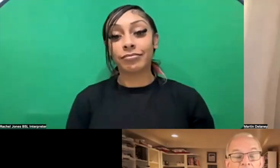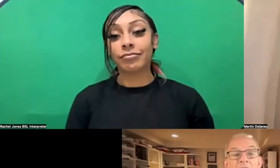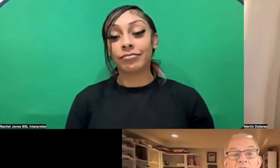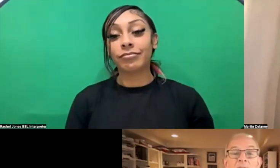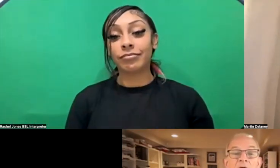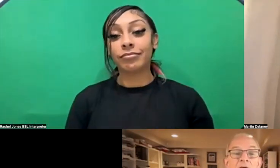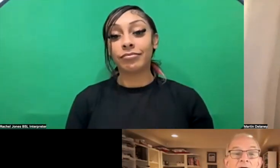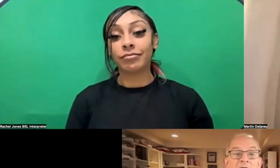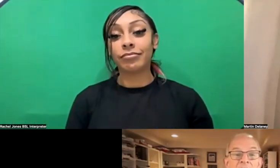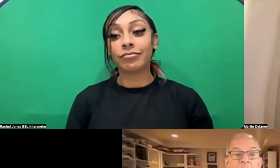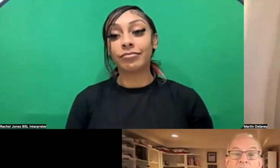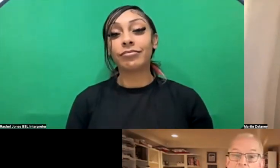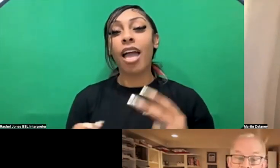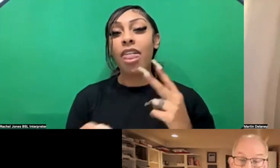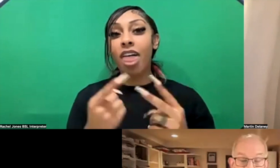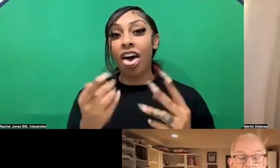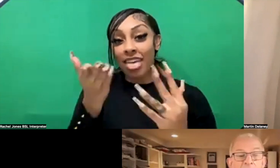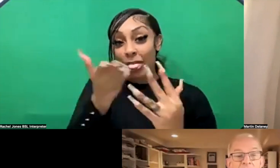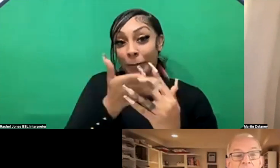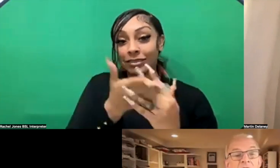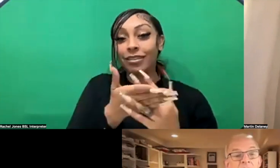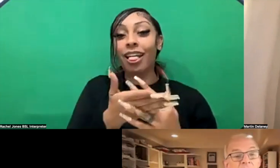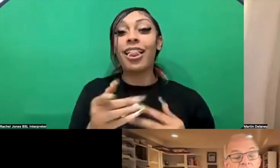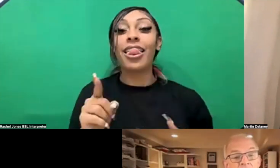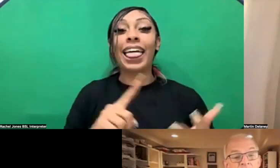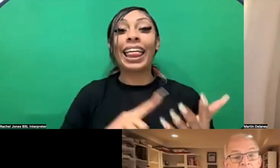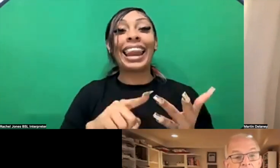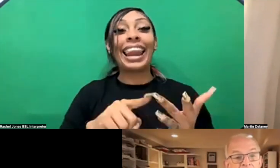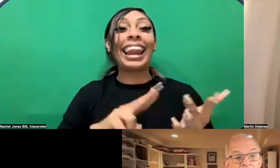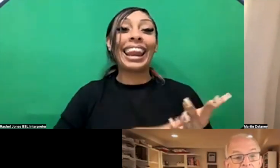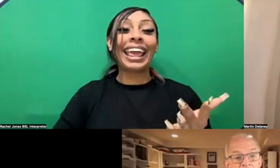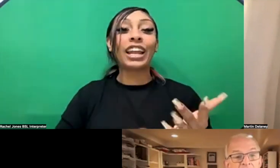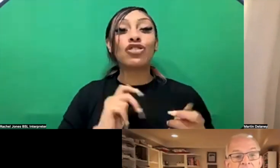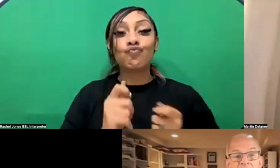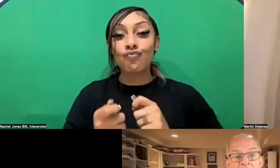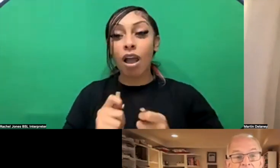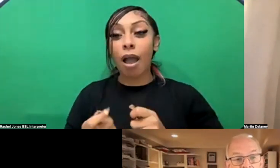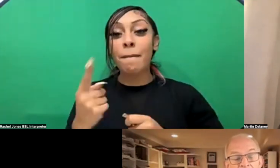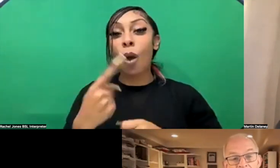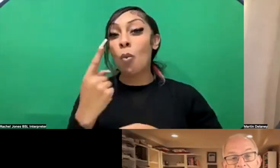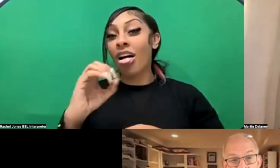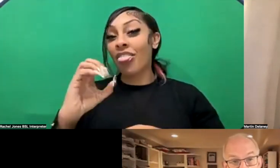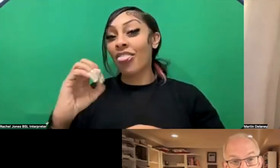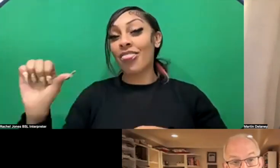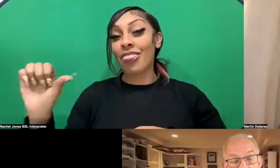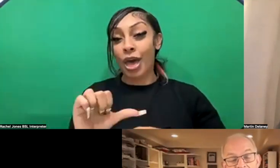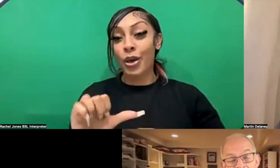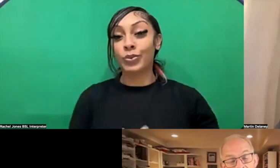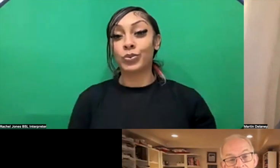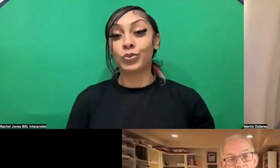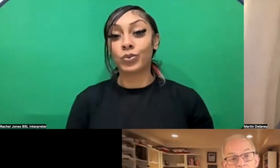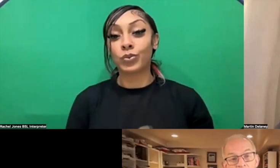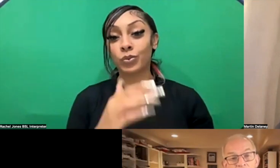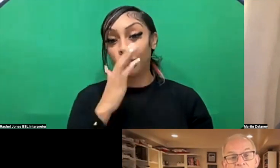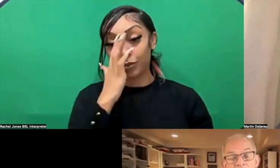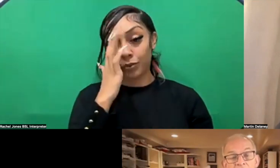called the LinnDrum, and one called the Linn 9000. But in 1985 and 1986, I decided